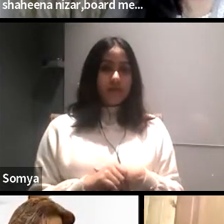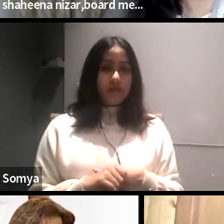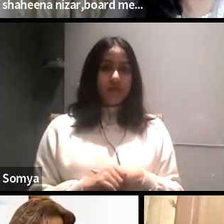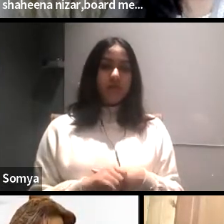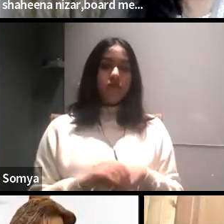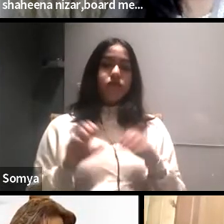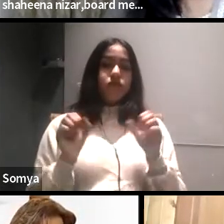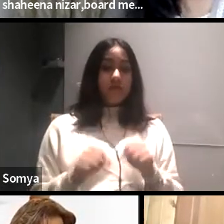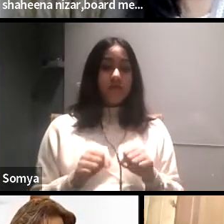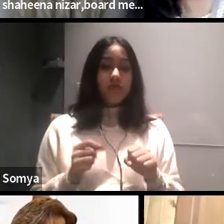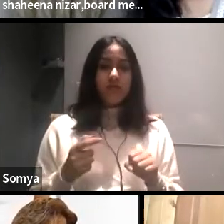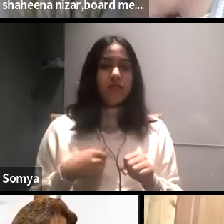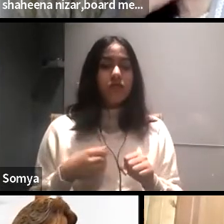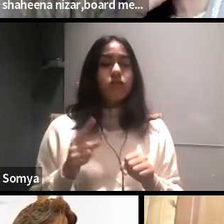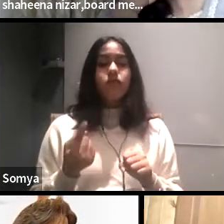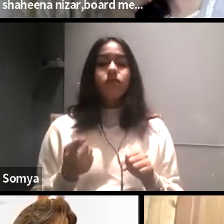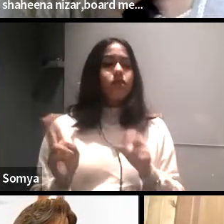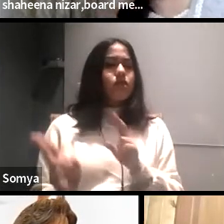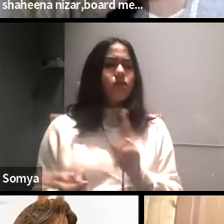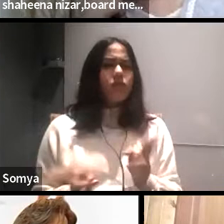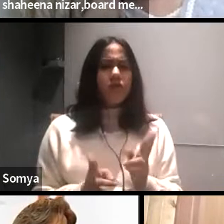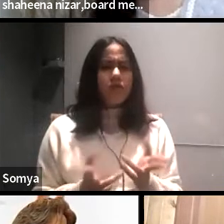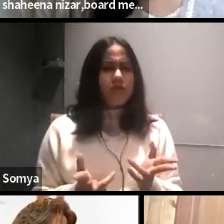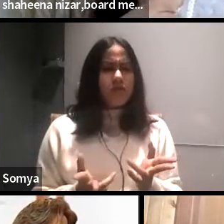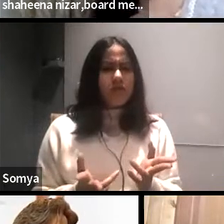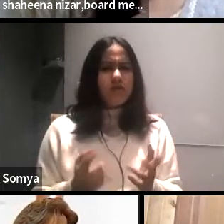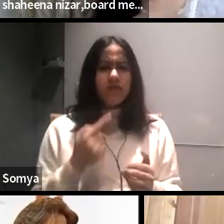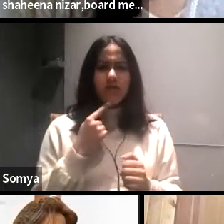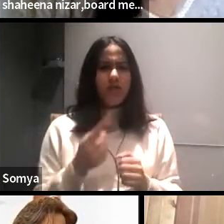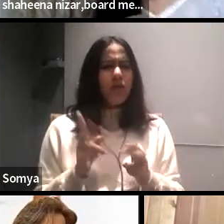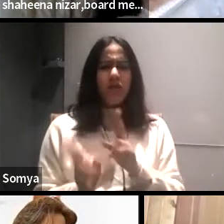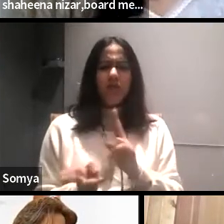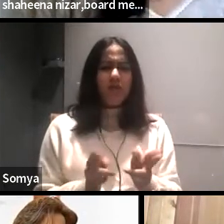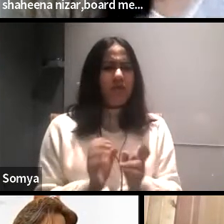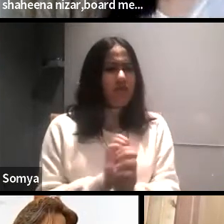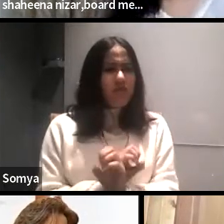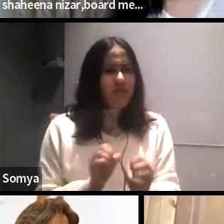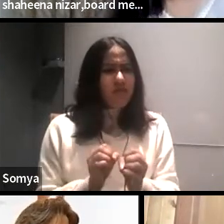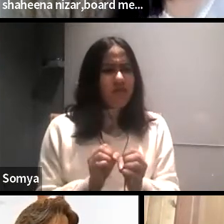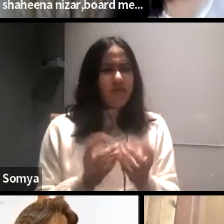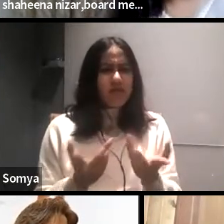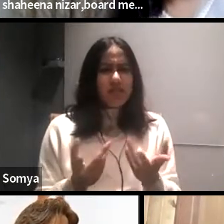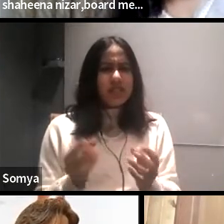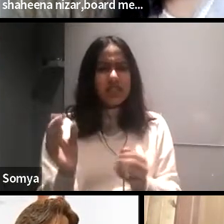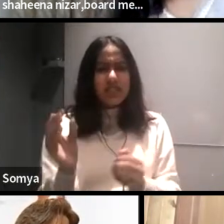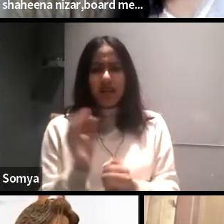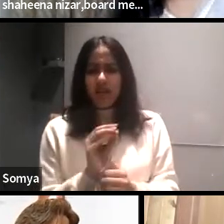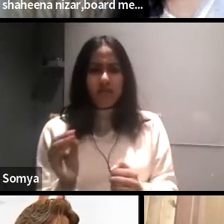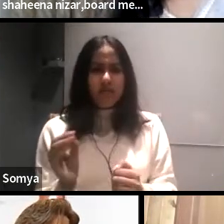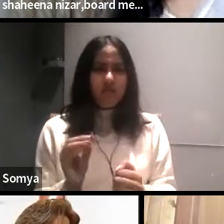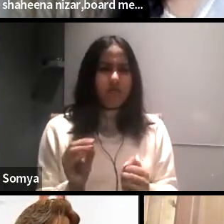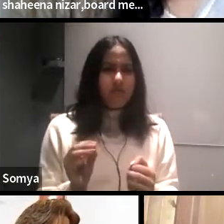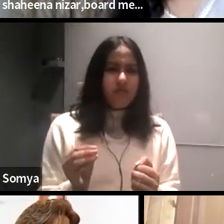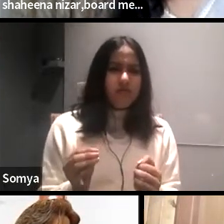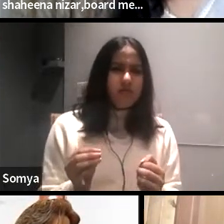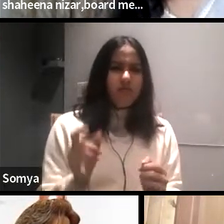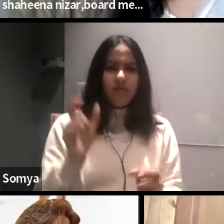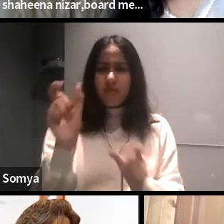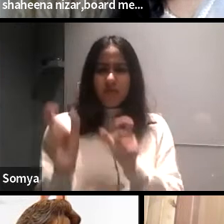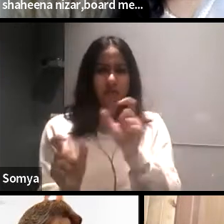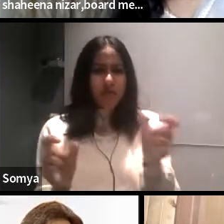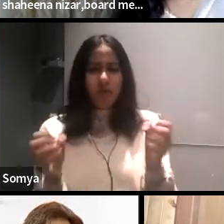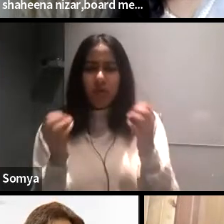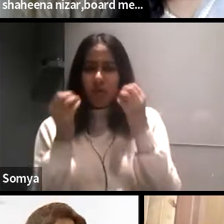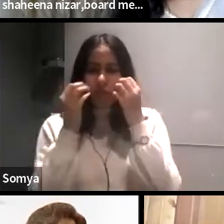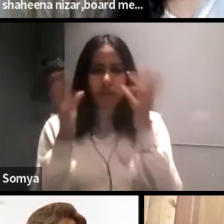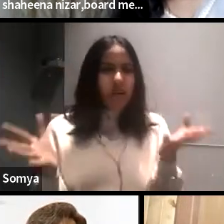that is, what is normal? There is no such thing as normal, really. Everybody is their own individual,